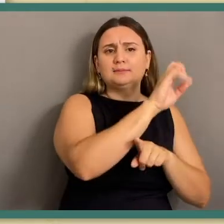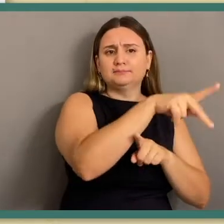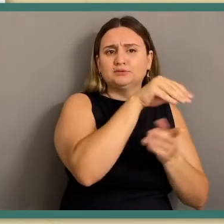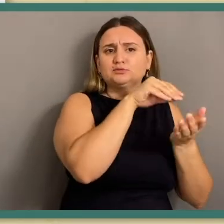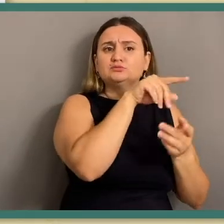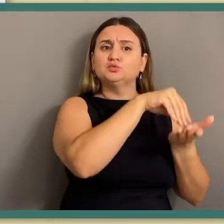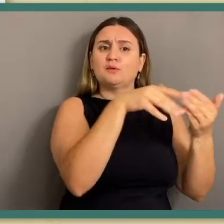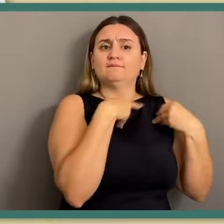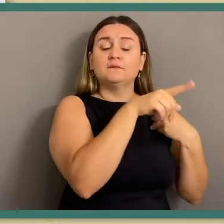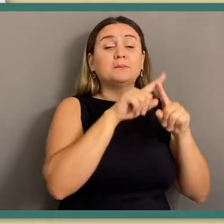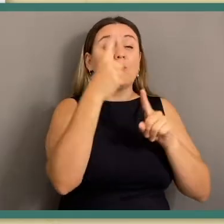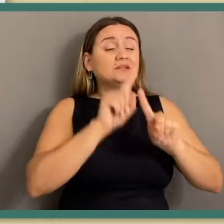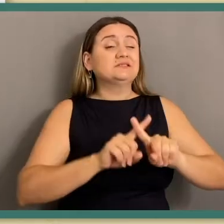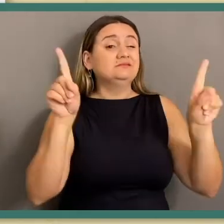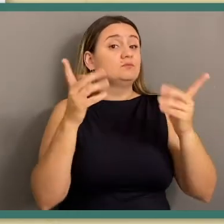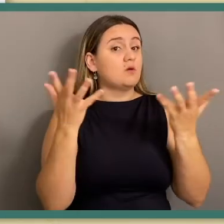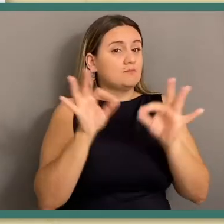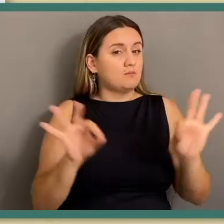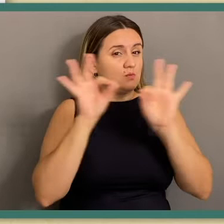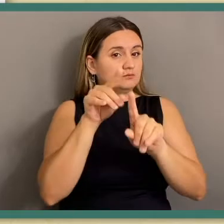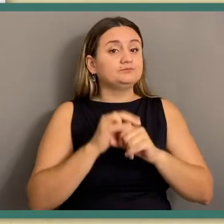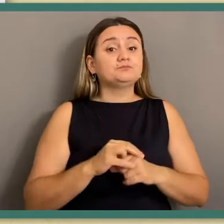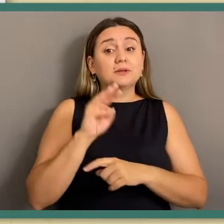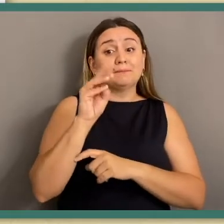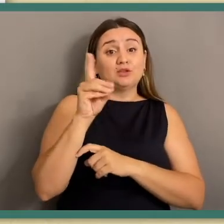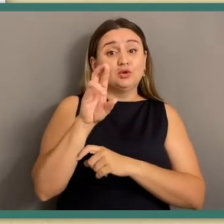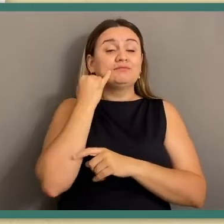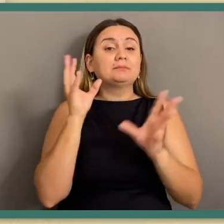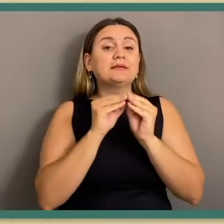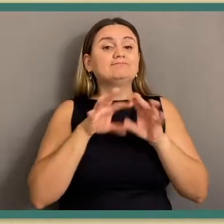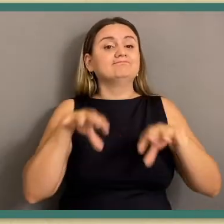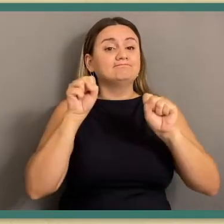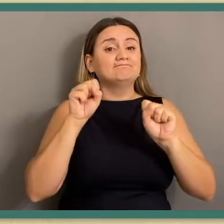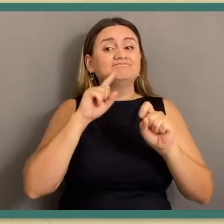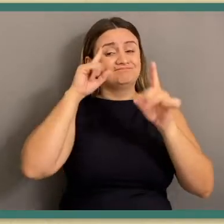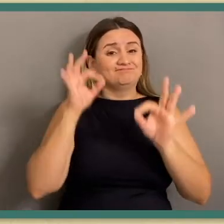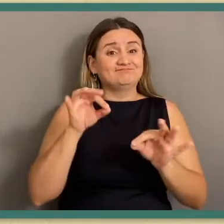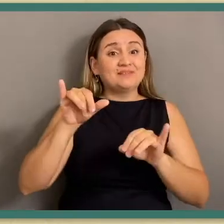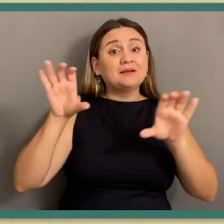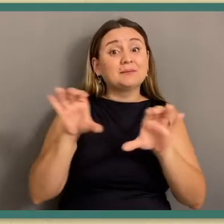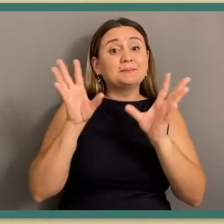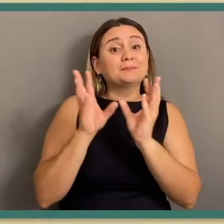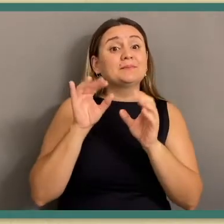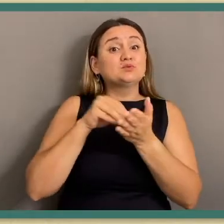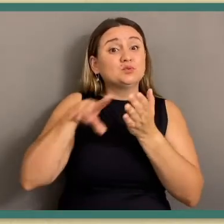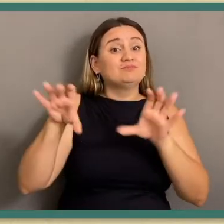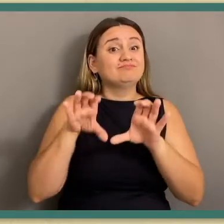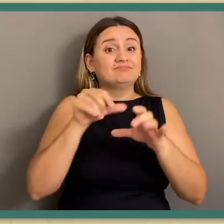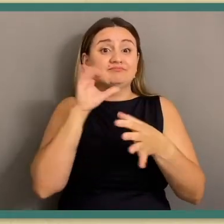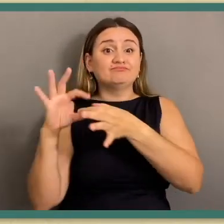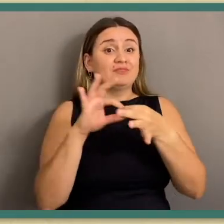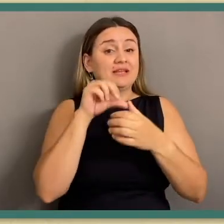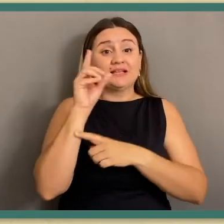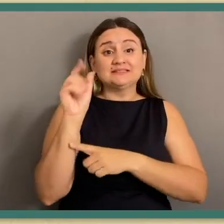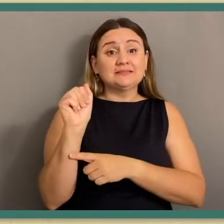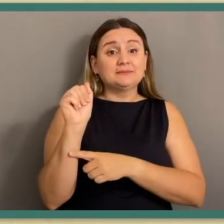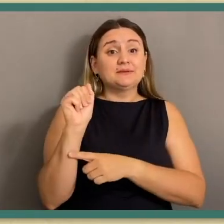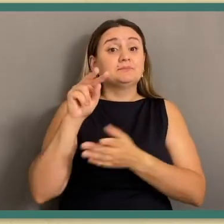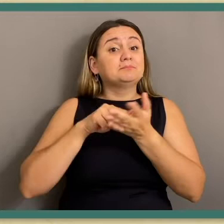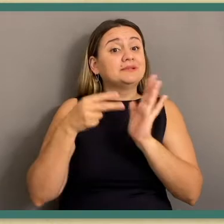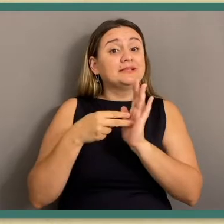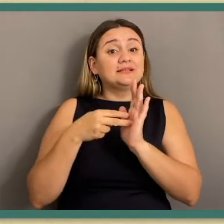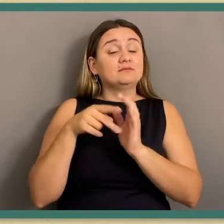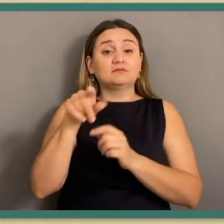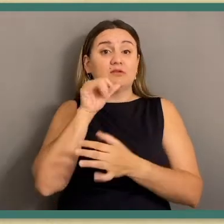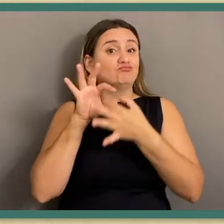with IEPs, with one important difference. If the MDR determines that the misconduct of a student with a 504 plan